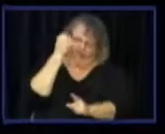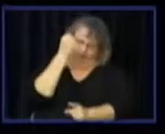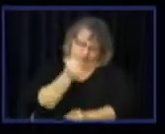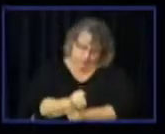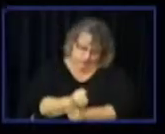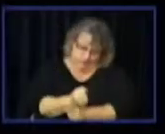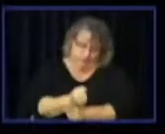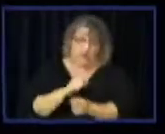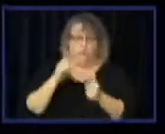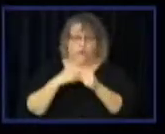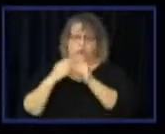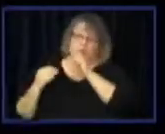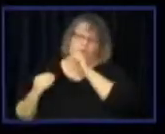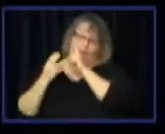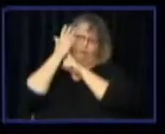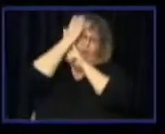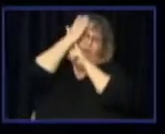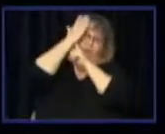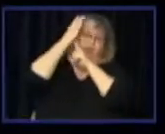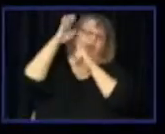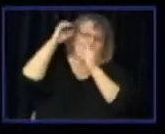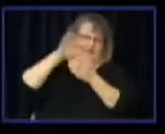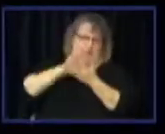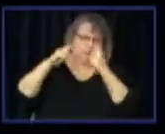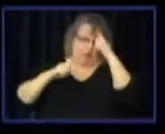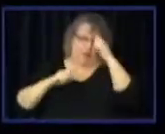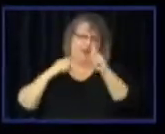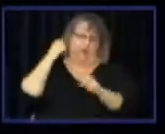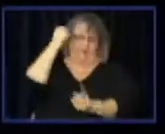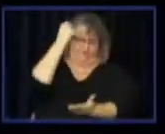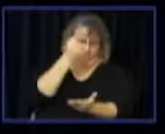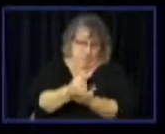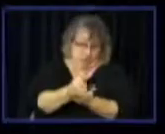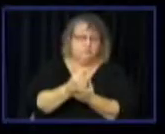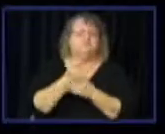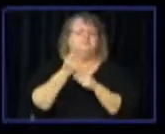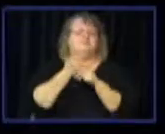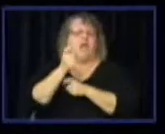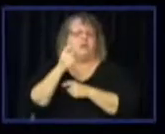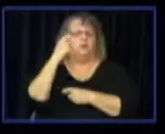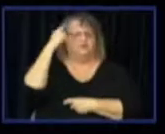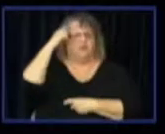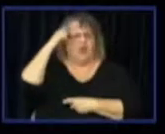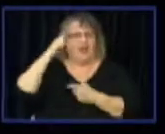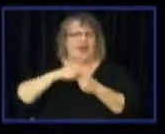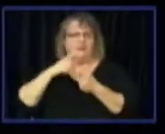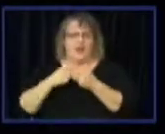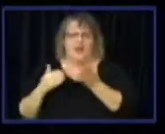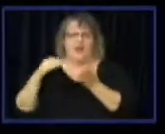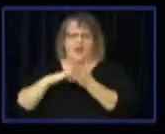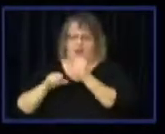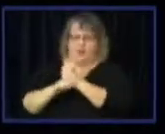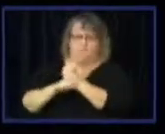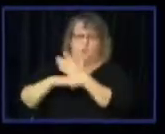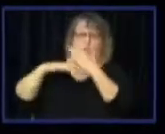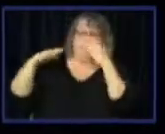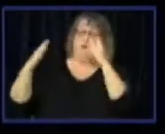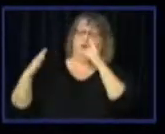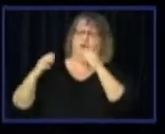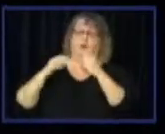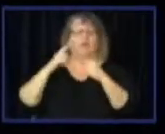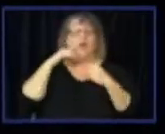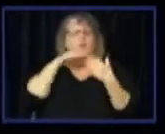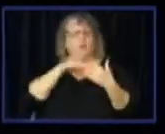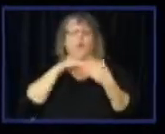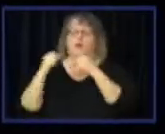another concussion, and then superimposed on that is the blast injury, where the wave from the blast in the war, for